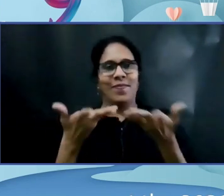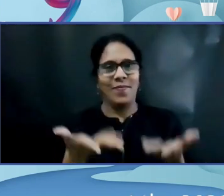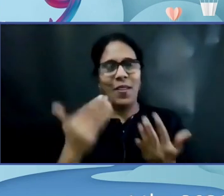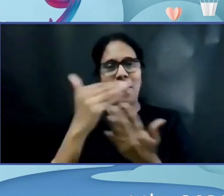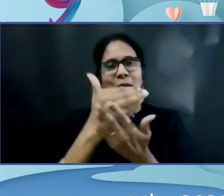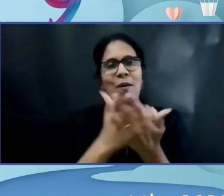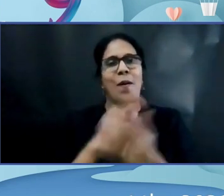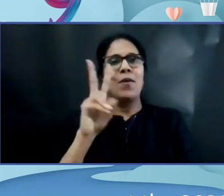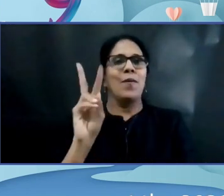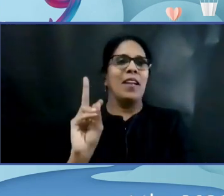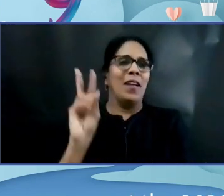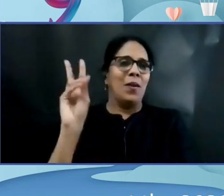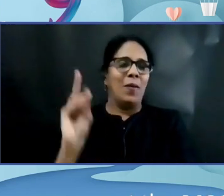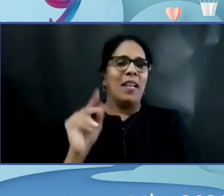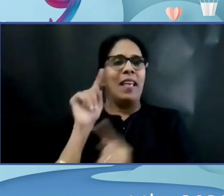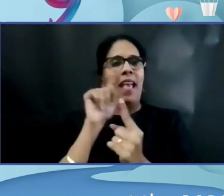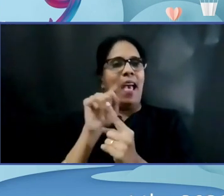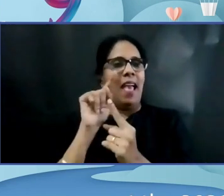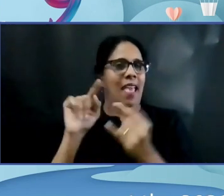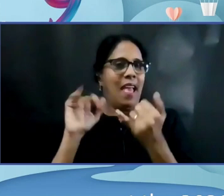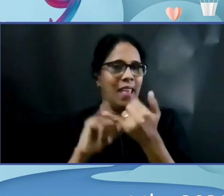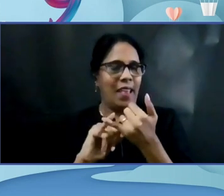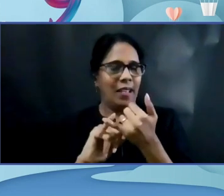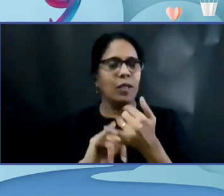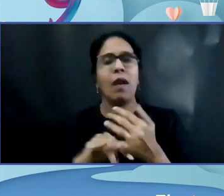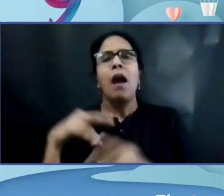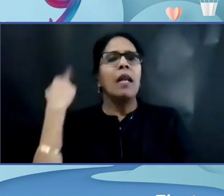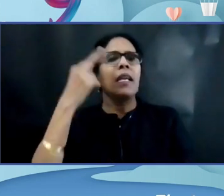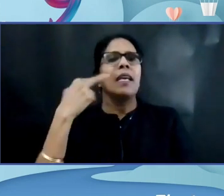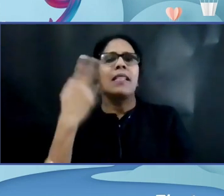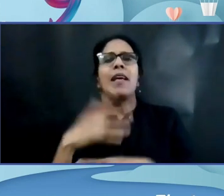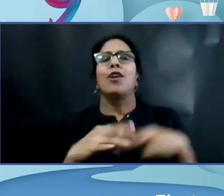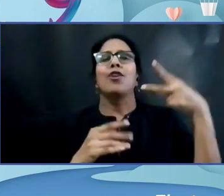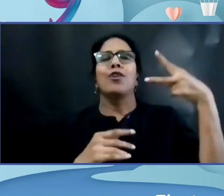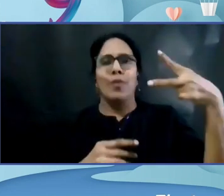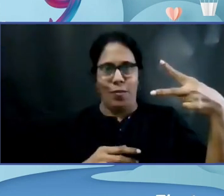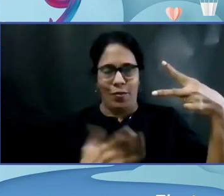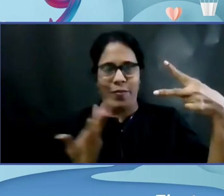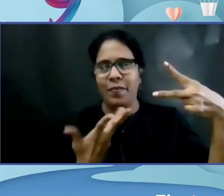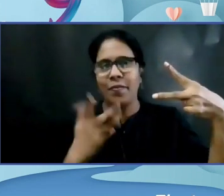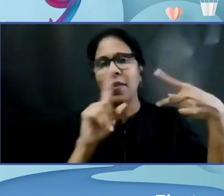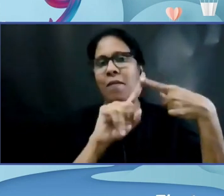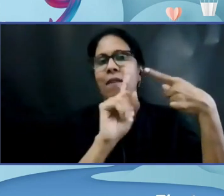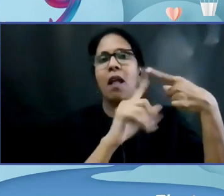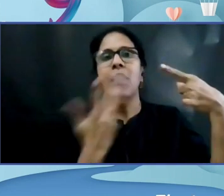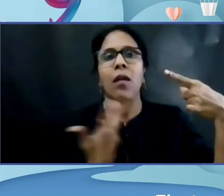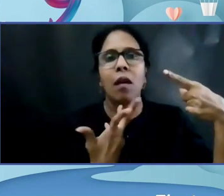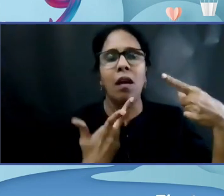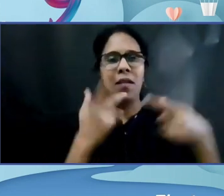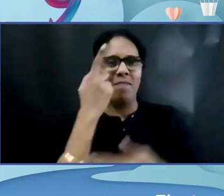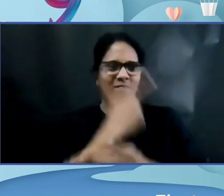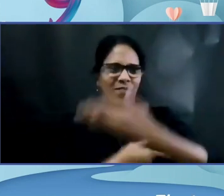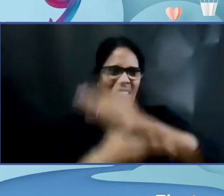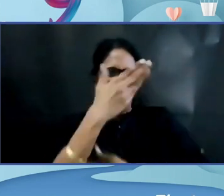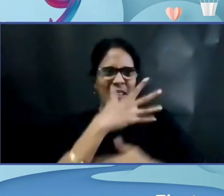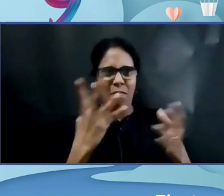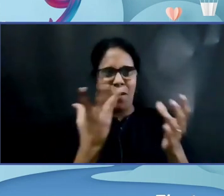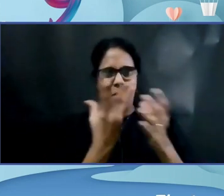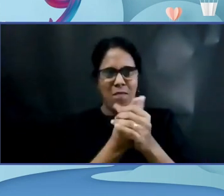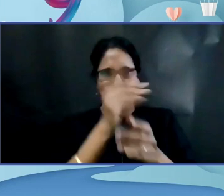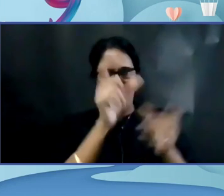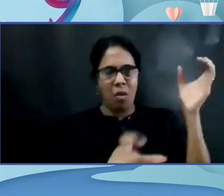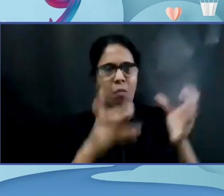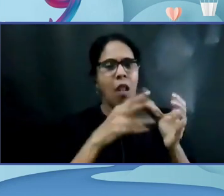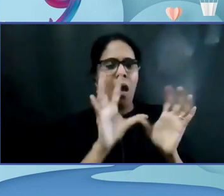India Inclusion Summit for two reasons. First, people with disabilities live in a